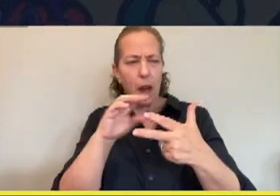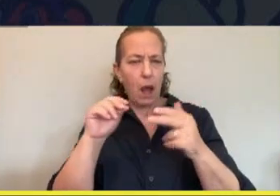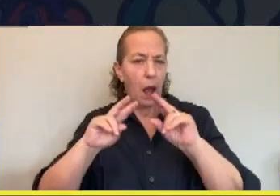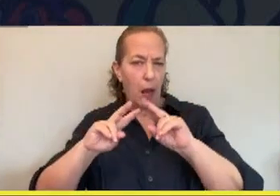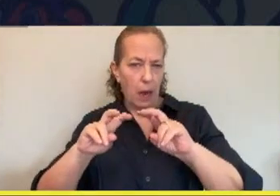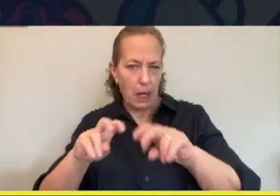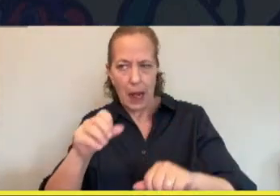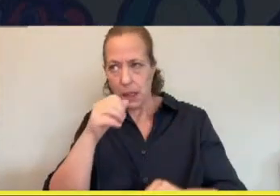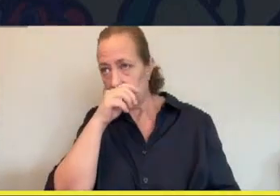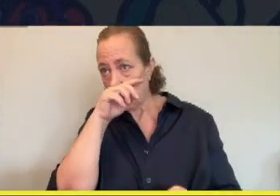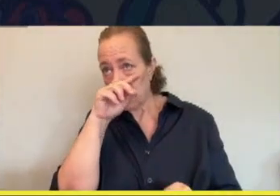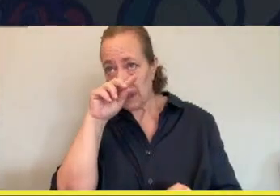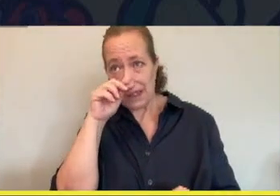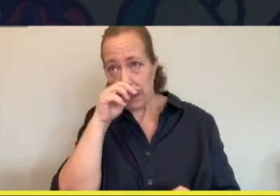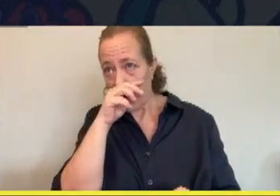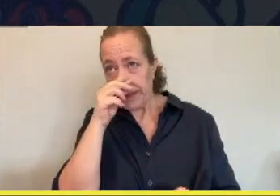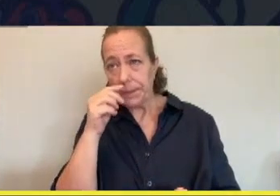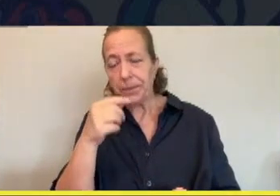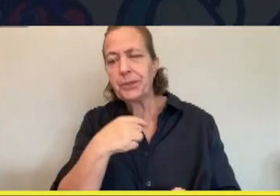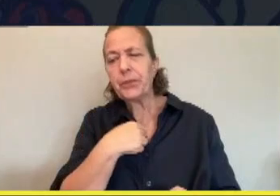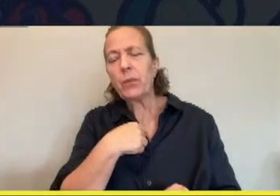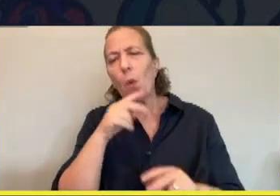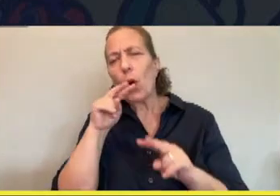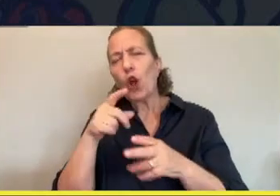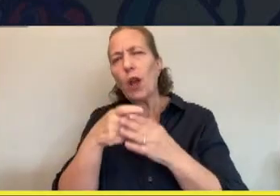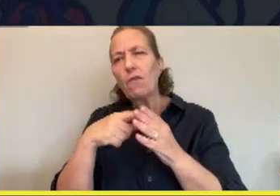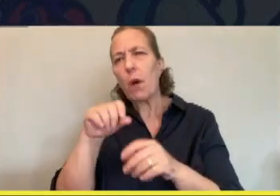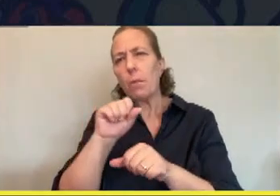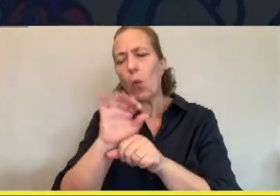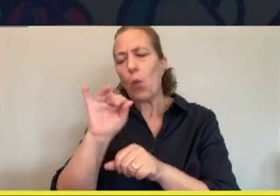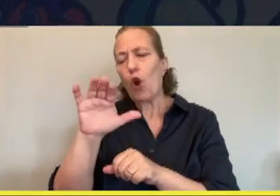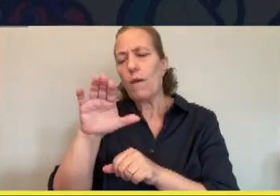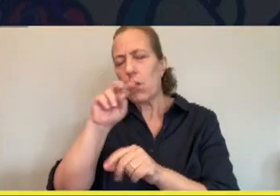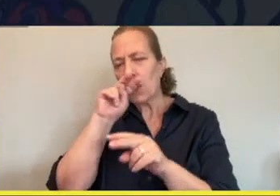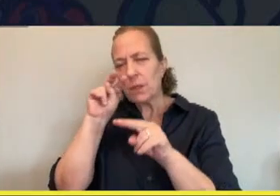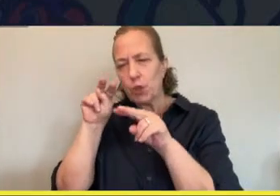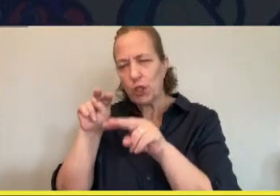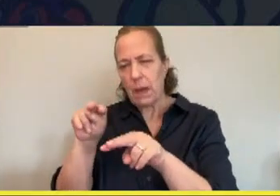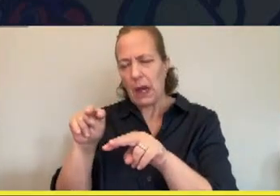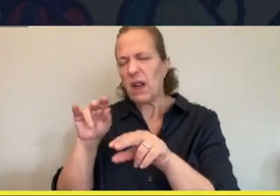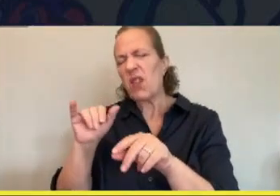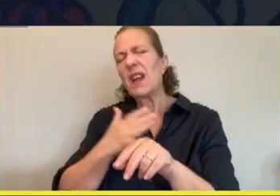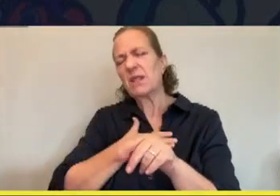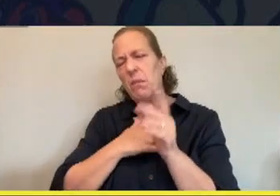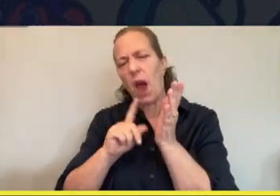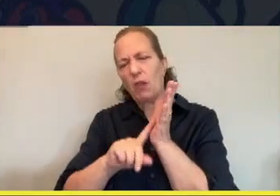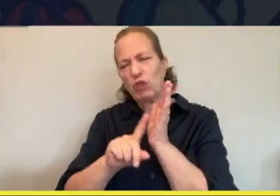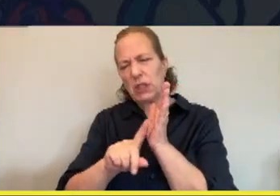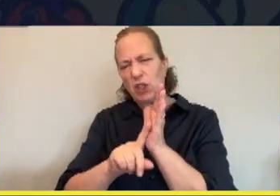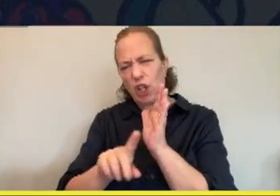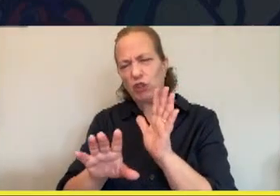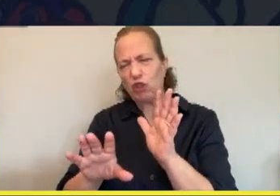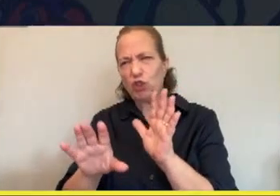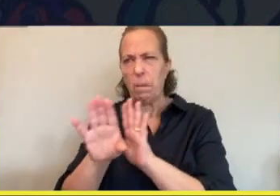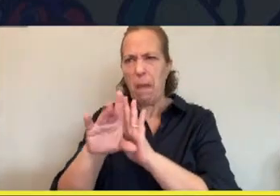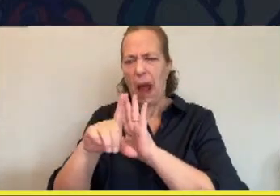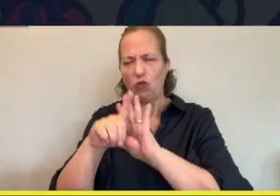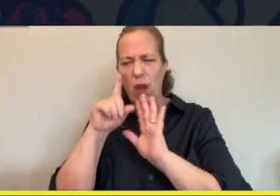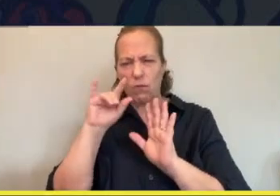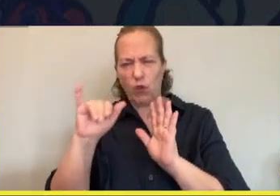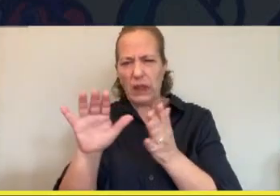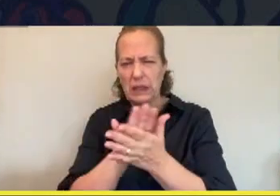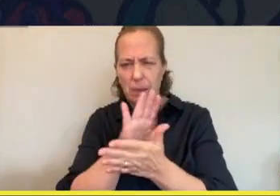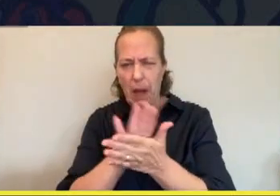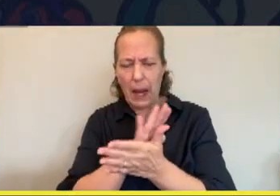came at this issue from a workforce perspective, which is the background of much of my research and in the background of this paper. Some of